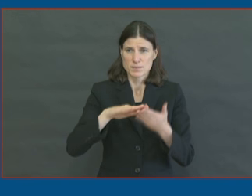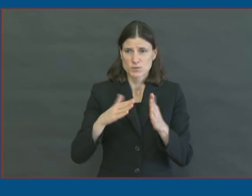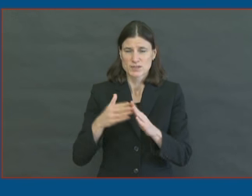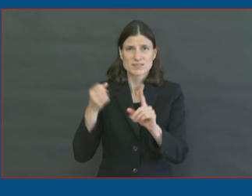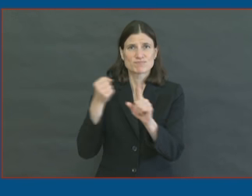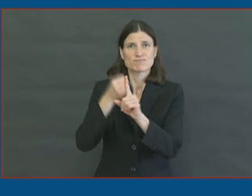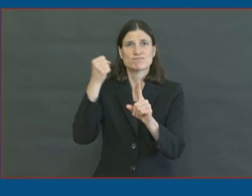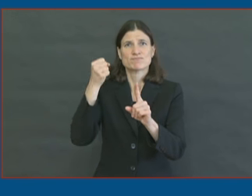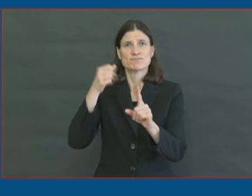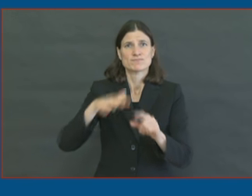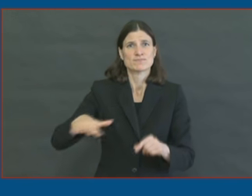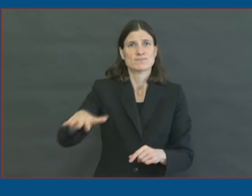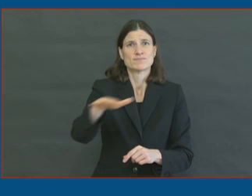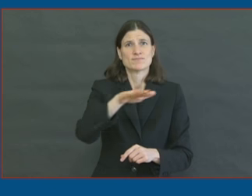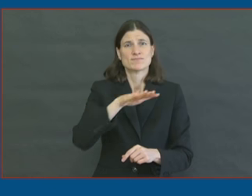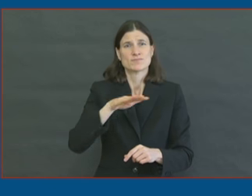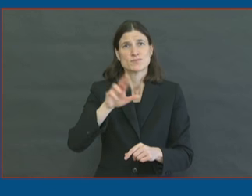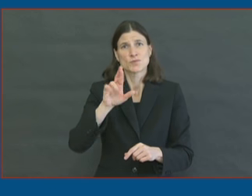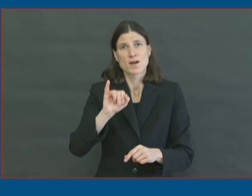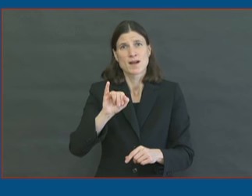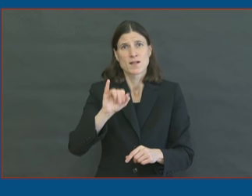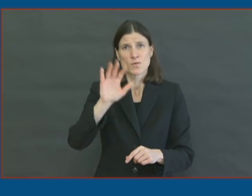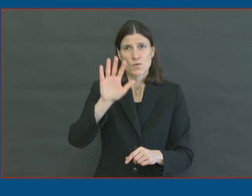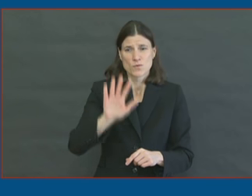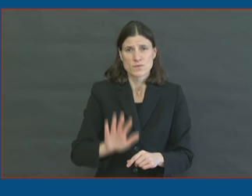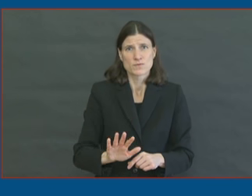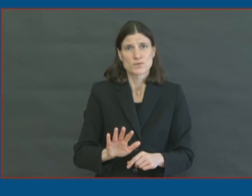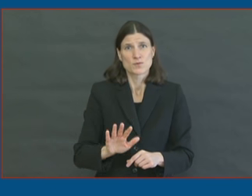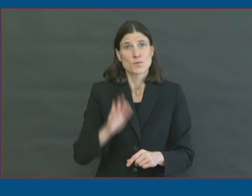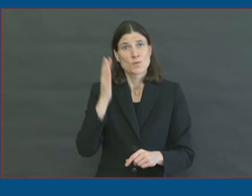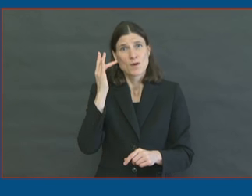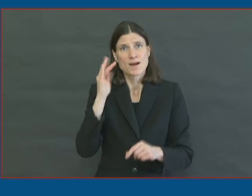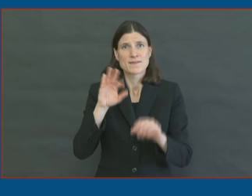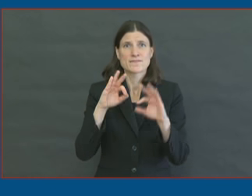special expression of our sympathy to those who have lost loved ones,